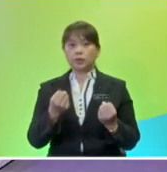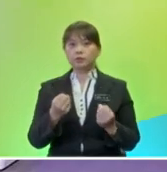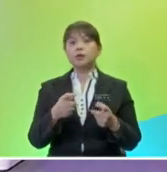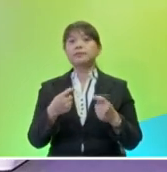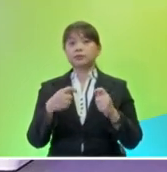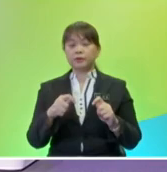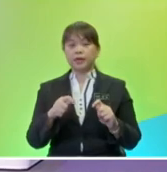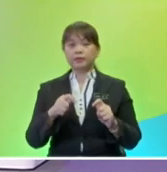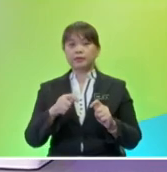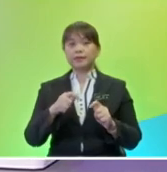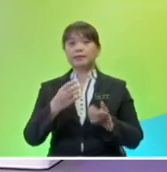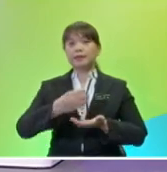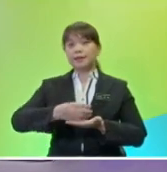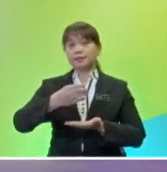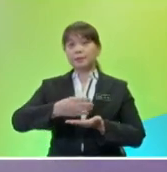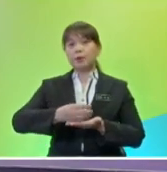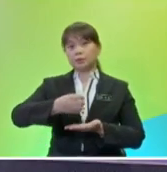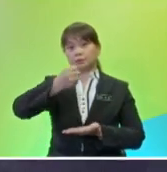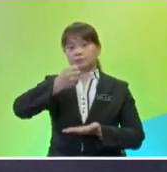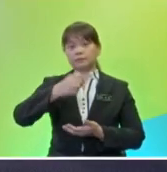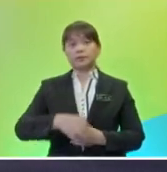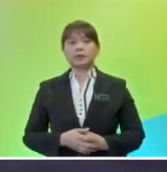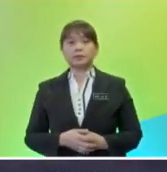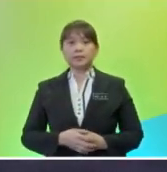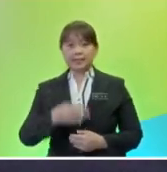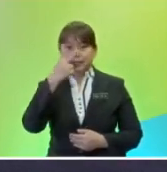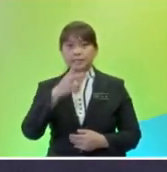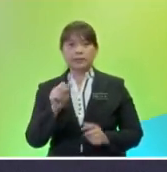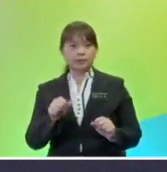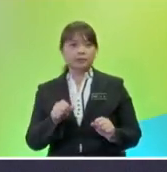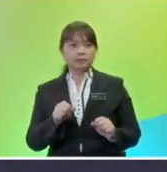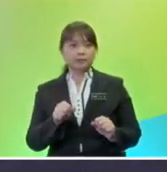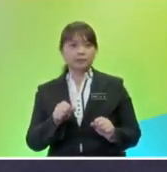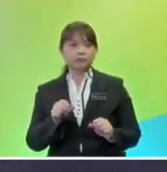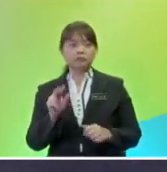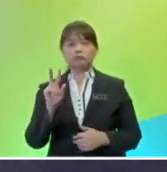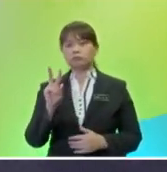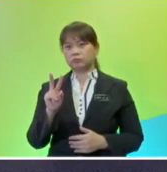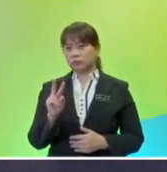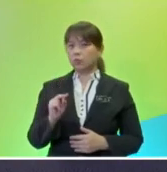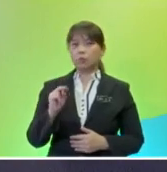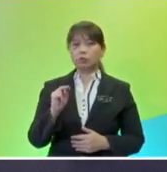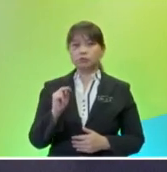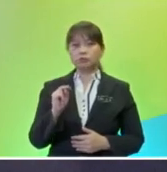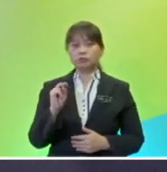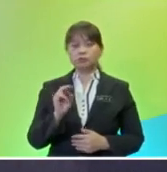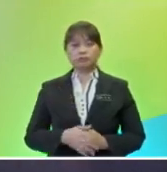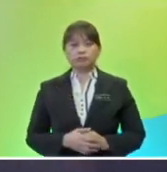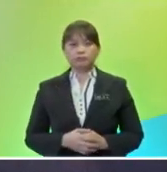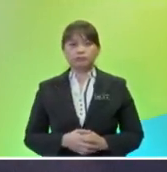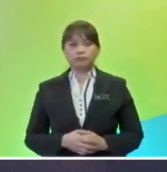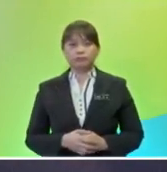Glass bottle. Glass bottle. I'm gonna see if it attracts. It doesn't. It's